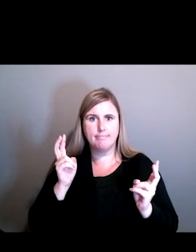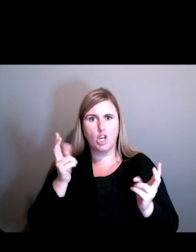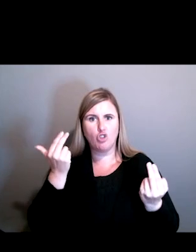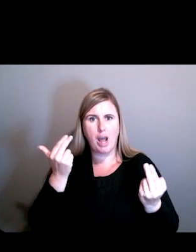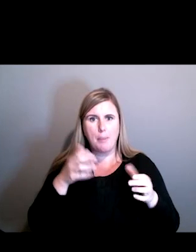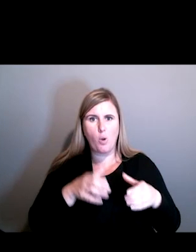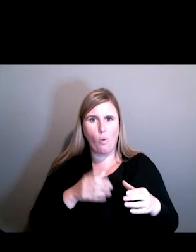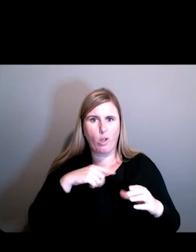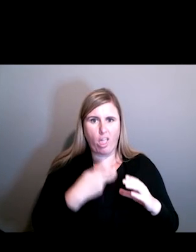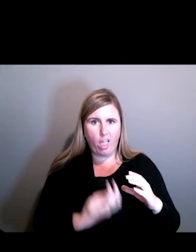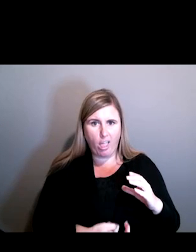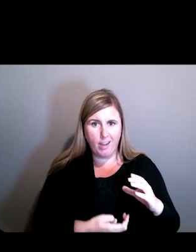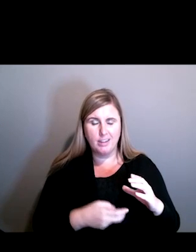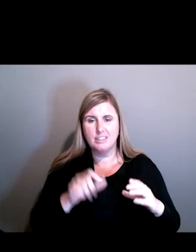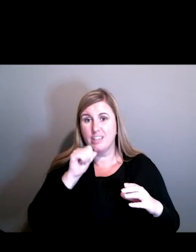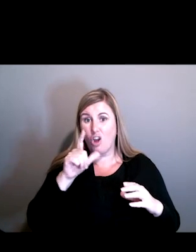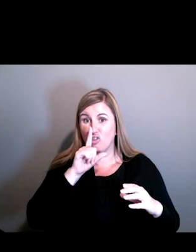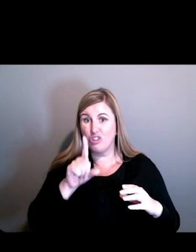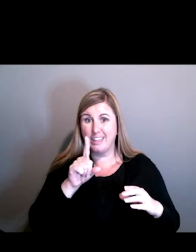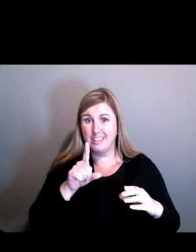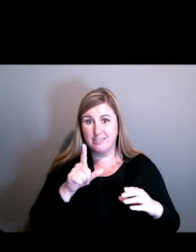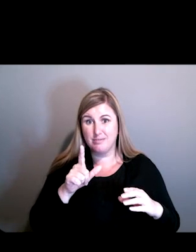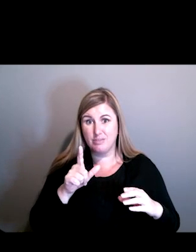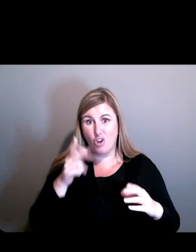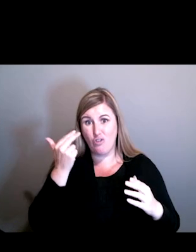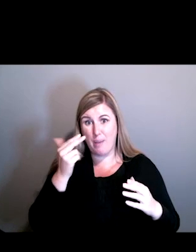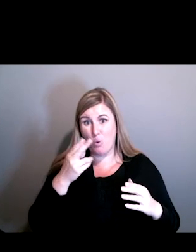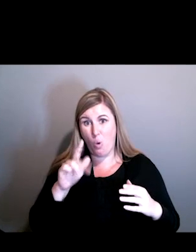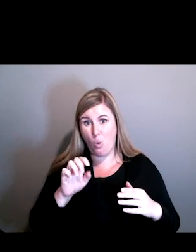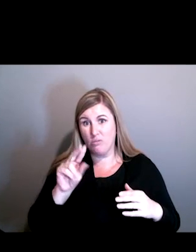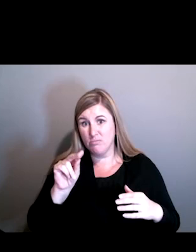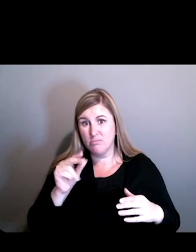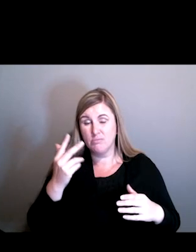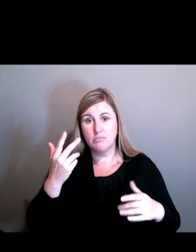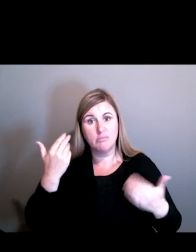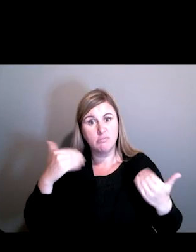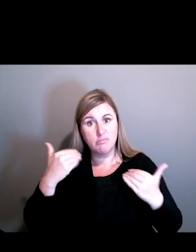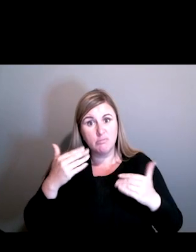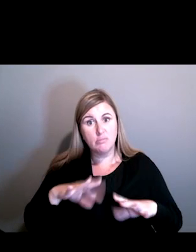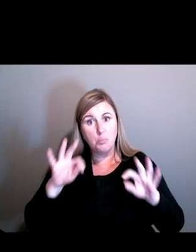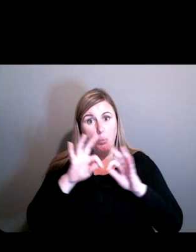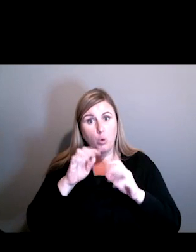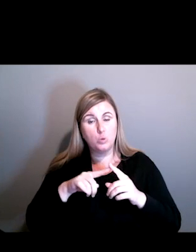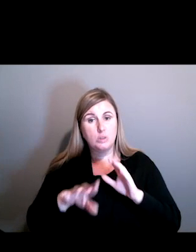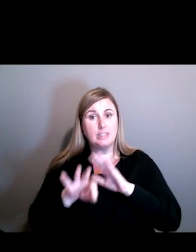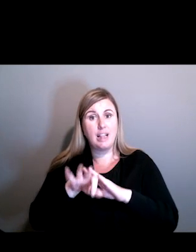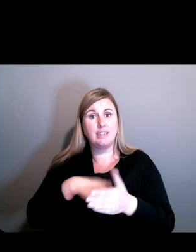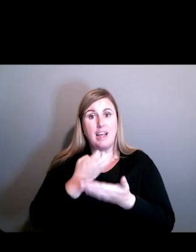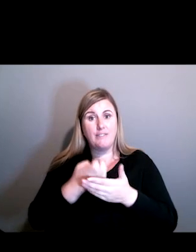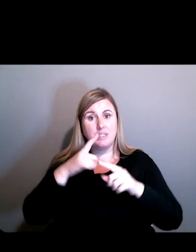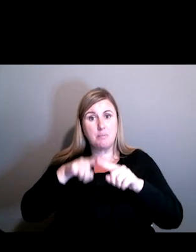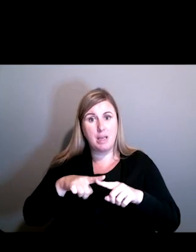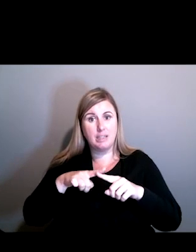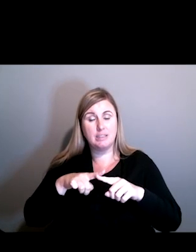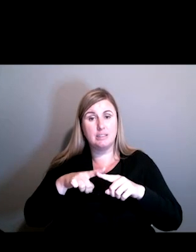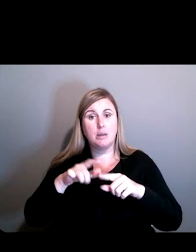little rabbit hole, which is really not a rabbit hole. It is extremely important to